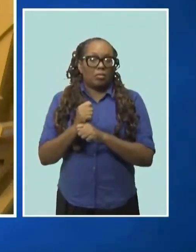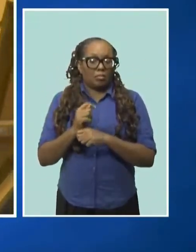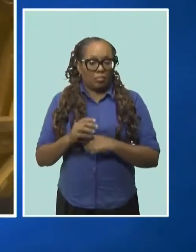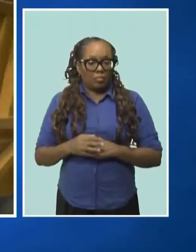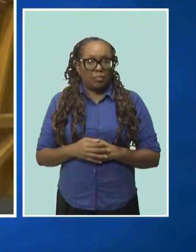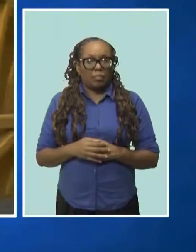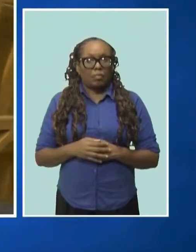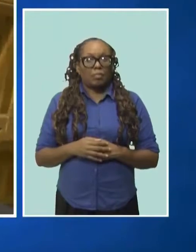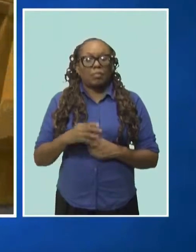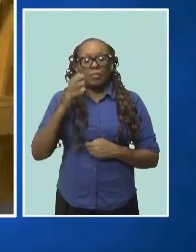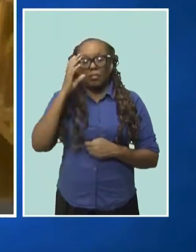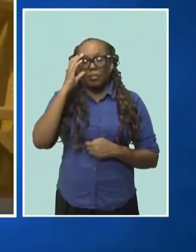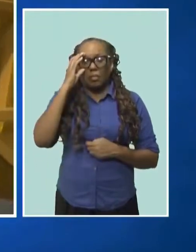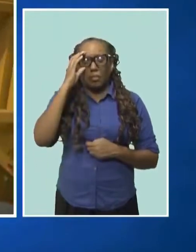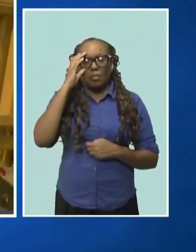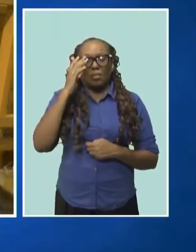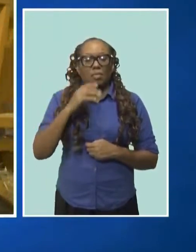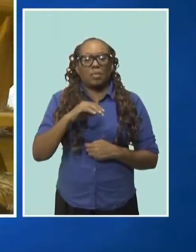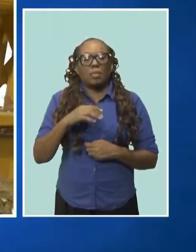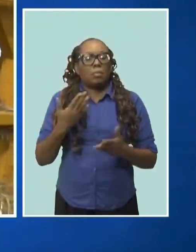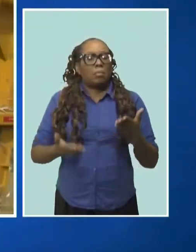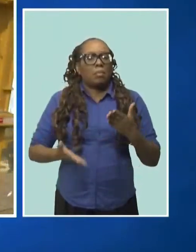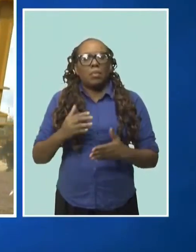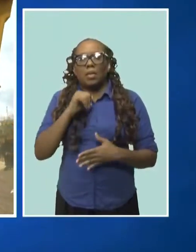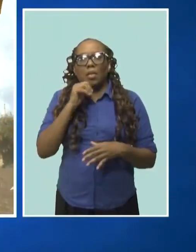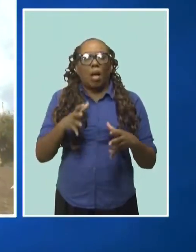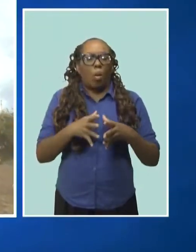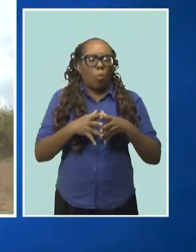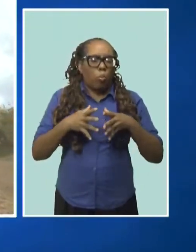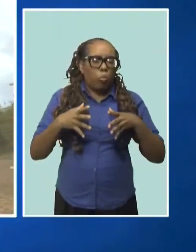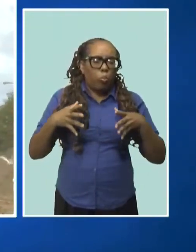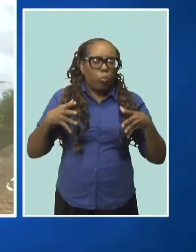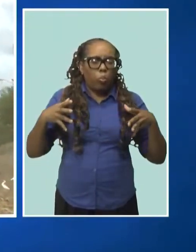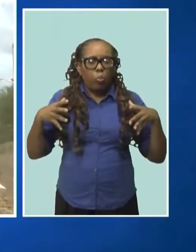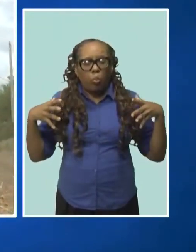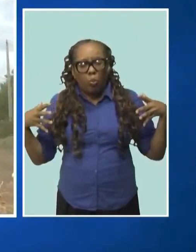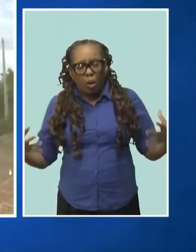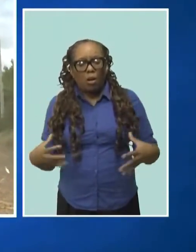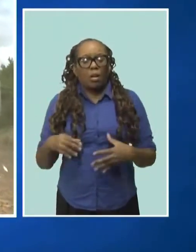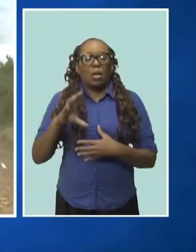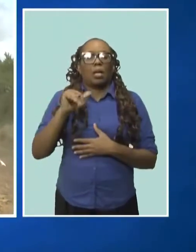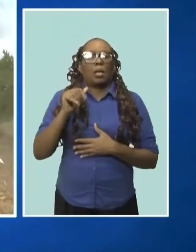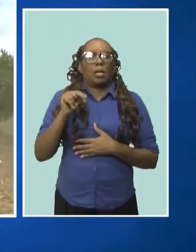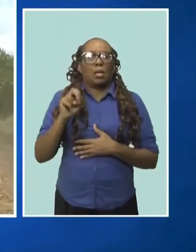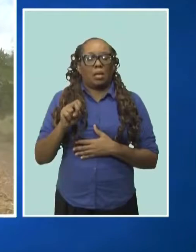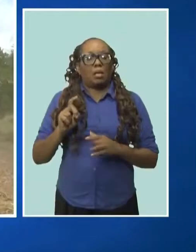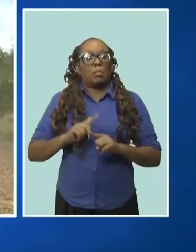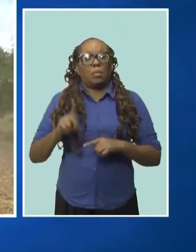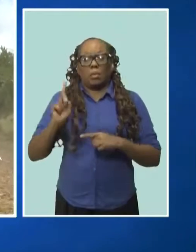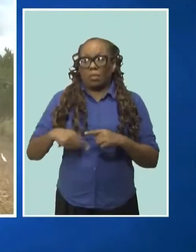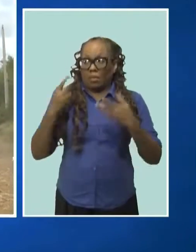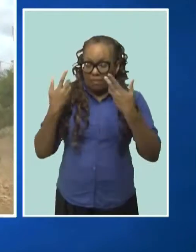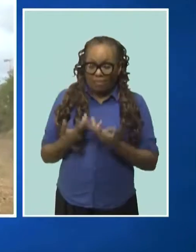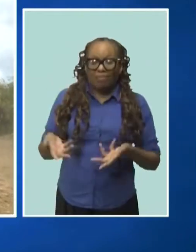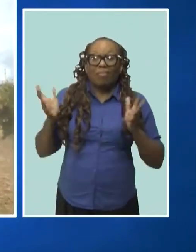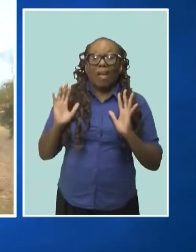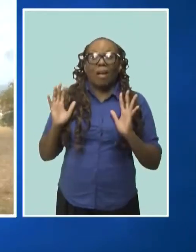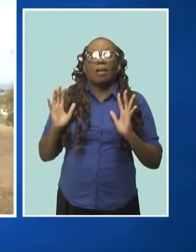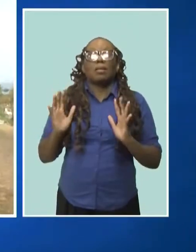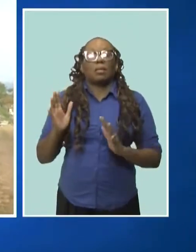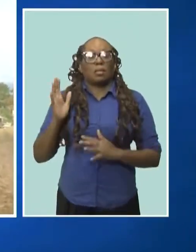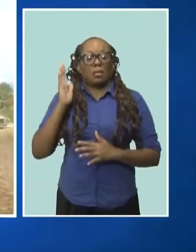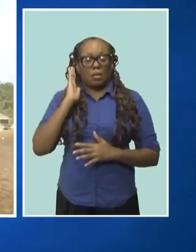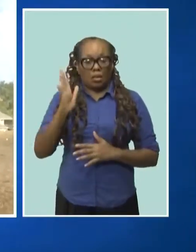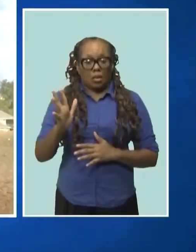said tonnage could be down this year. I am not seeing the yield that they're speaking about, but at the end of the crop, we will